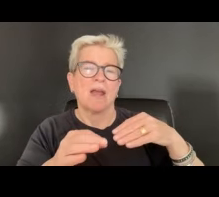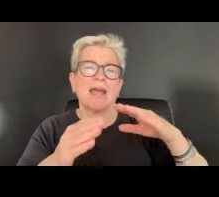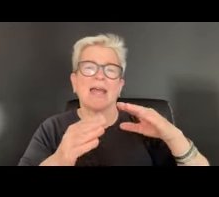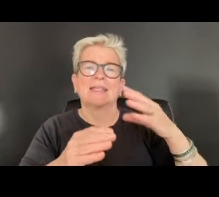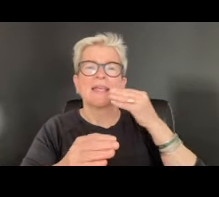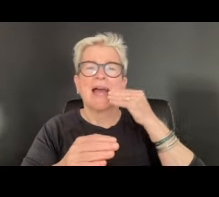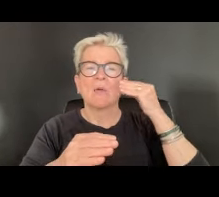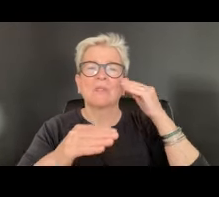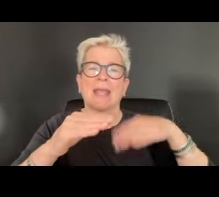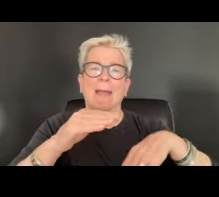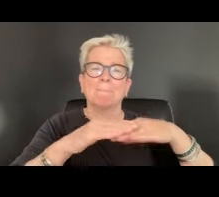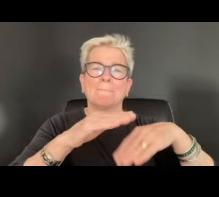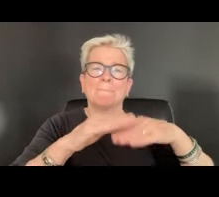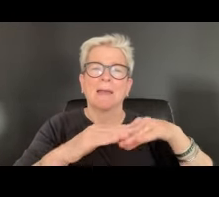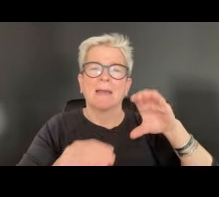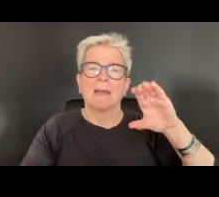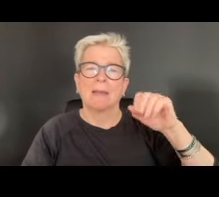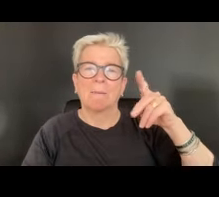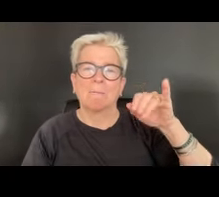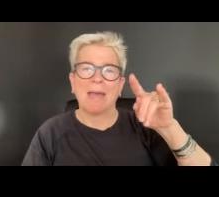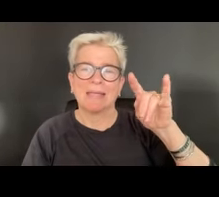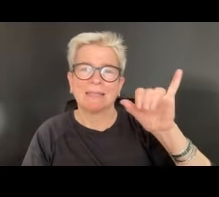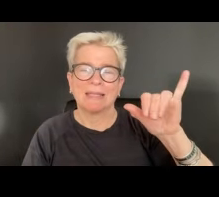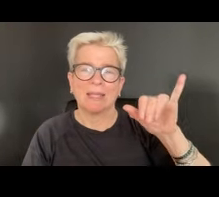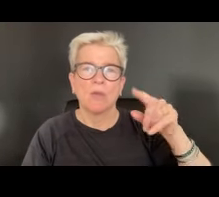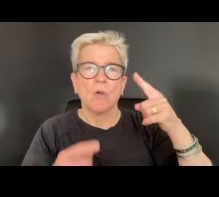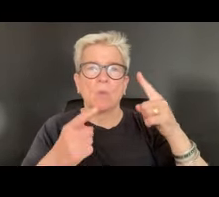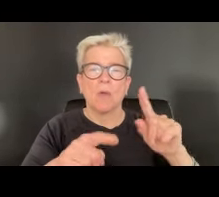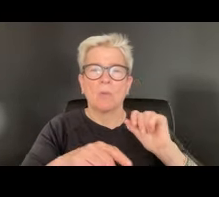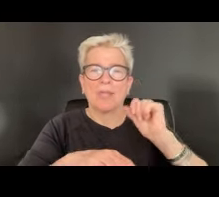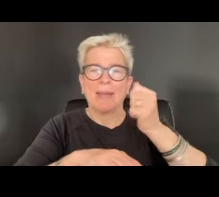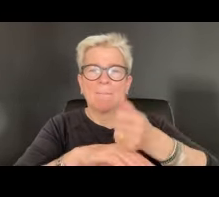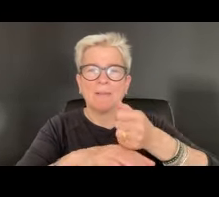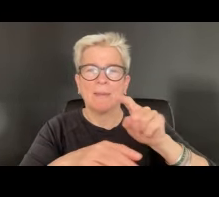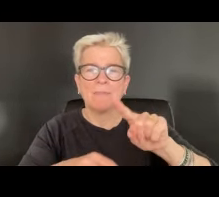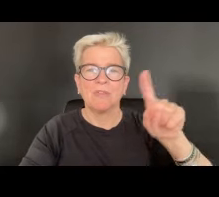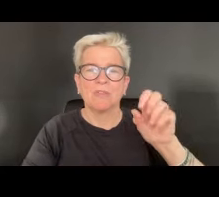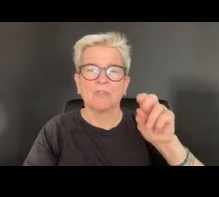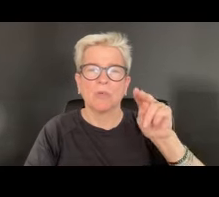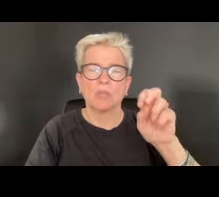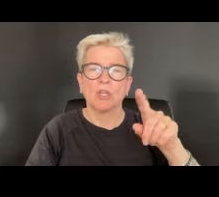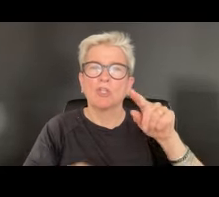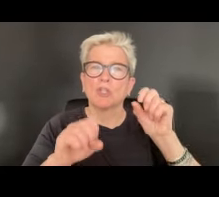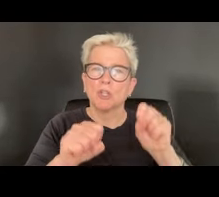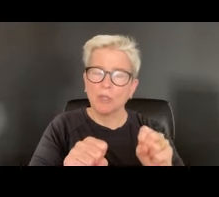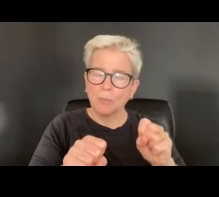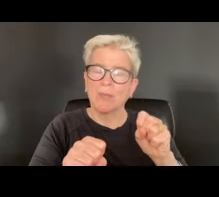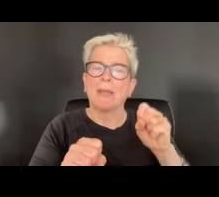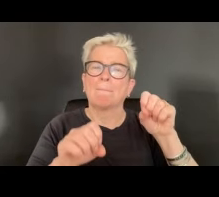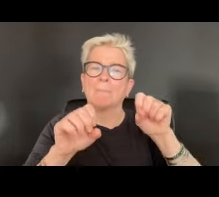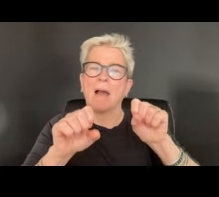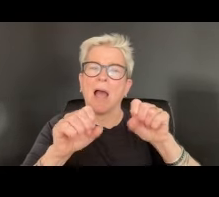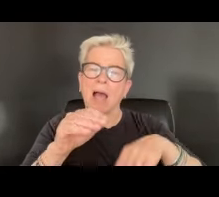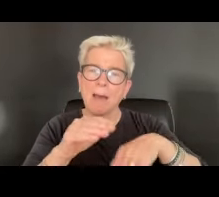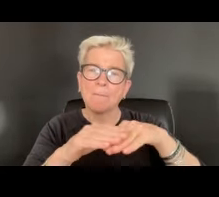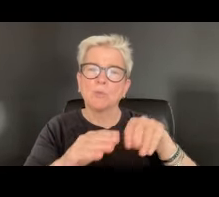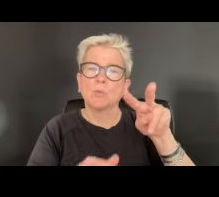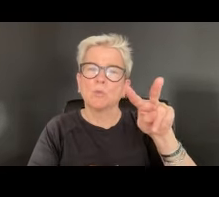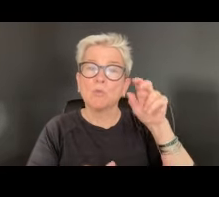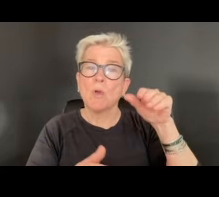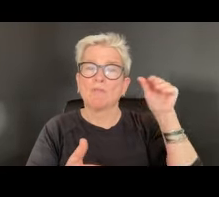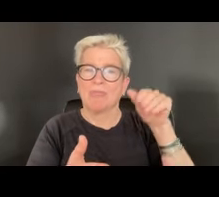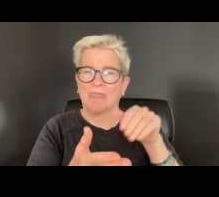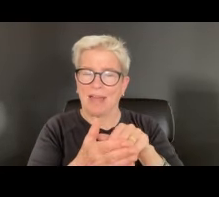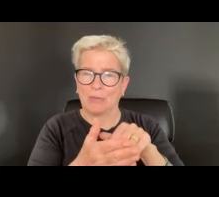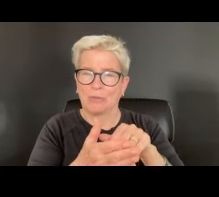plan is implemented through zoning will be more than 200,000 potential new units. So quite a bit more, and quite a bit